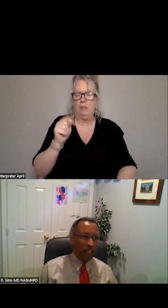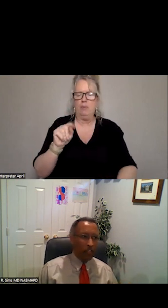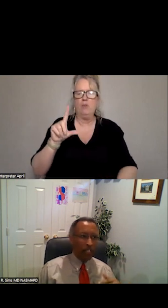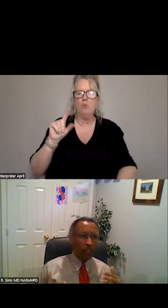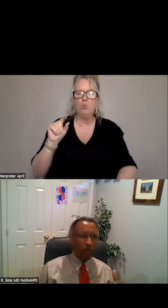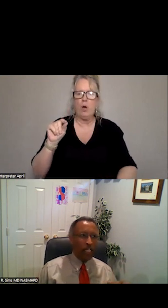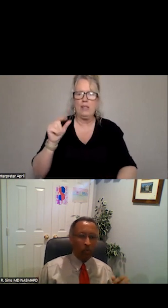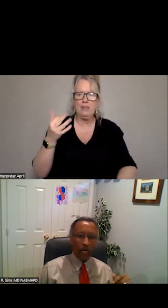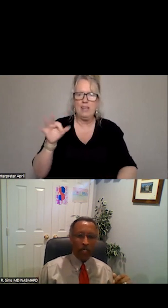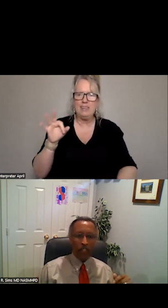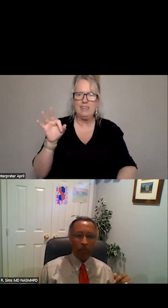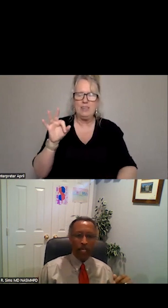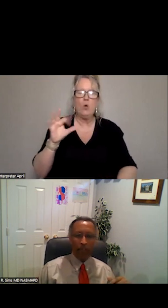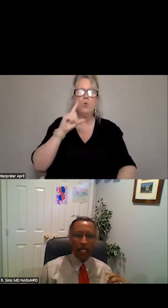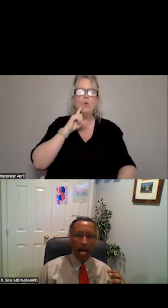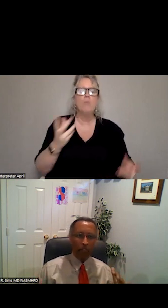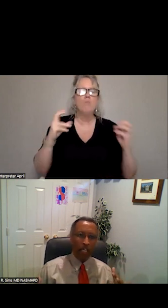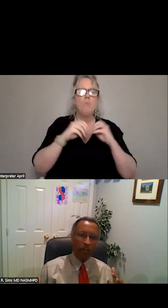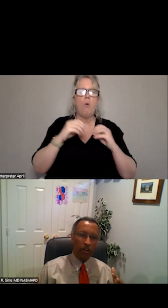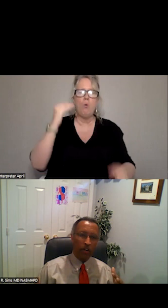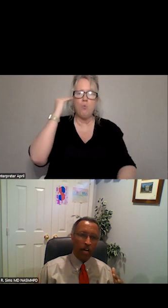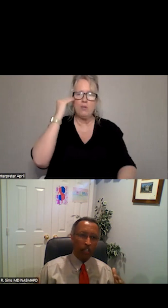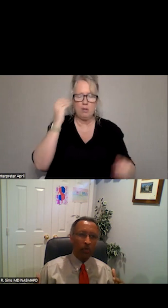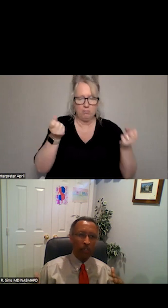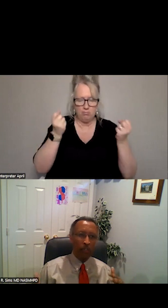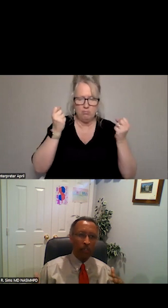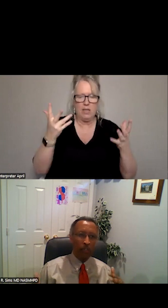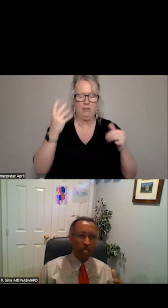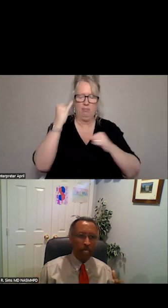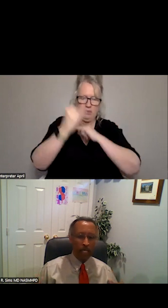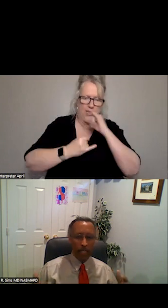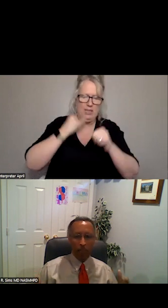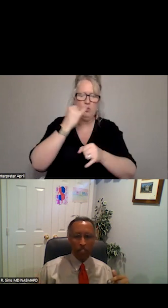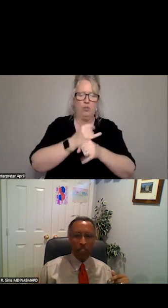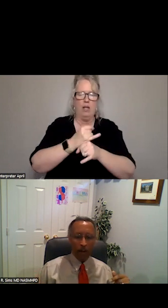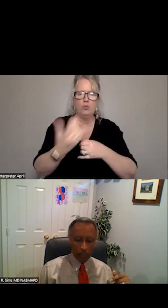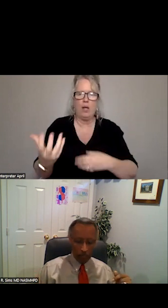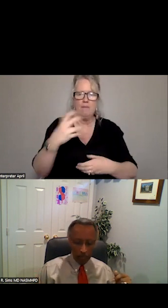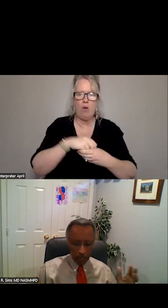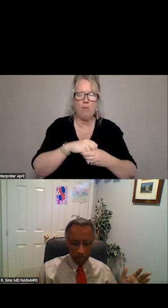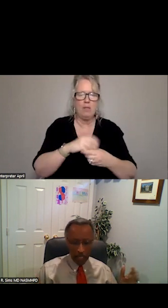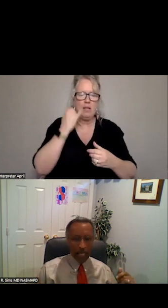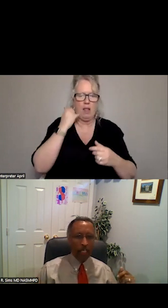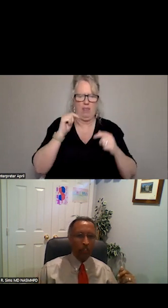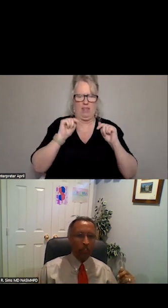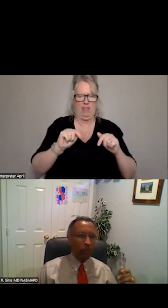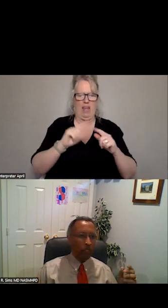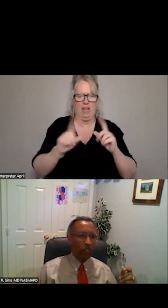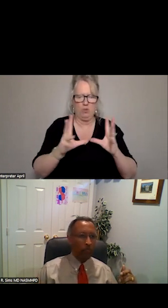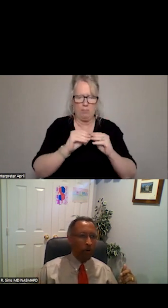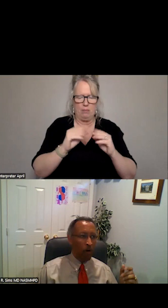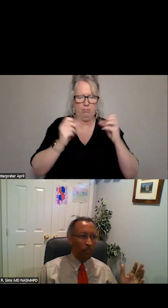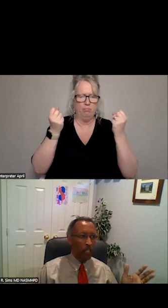2019. And it's really to raise awareness that we have a lot of international involvement. And at that particular conference, I believe there were maybe 8 nations that